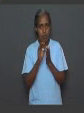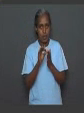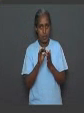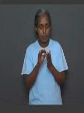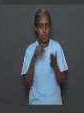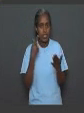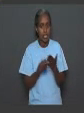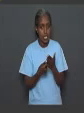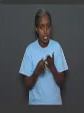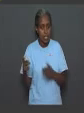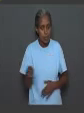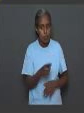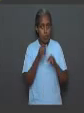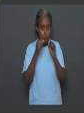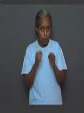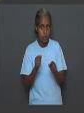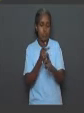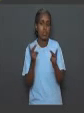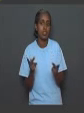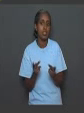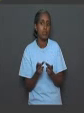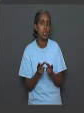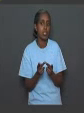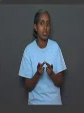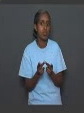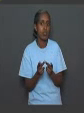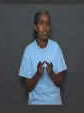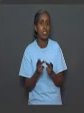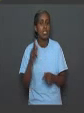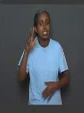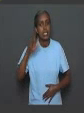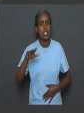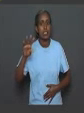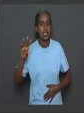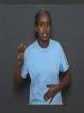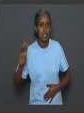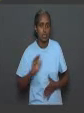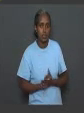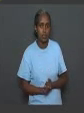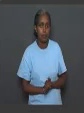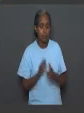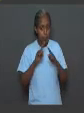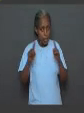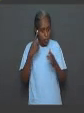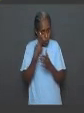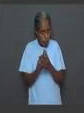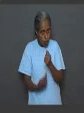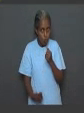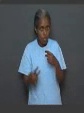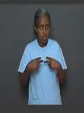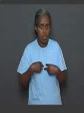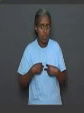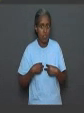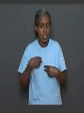There is a possibility space of 36, but only half of